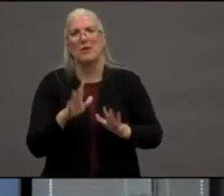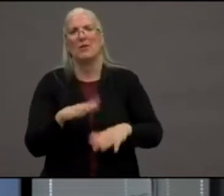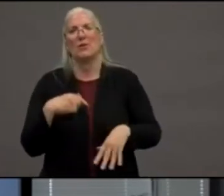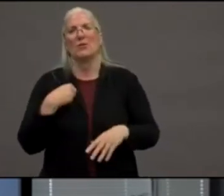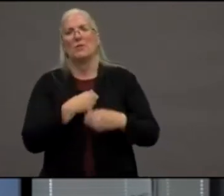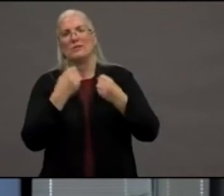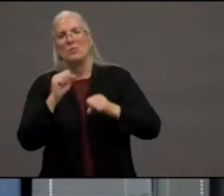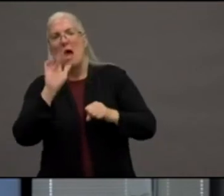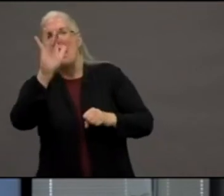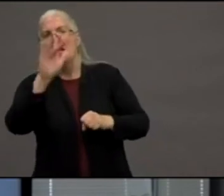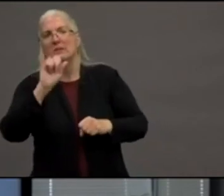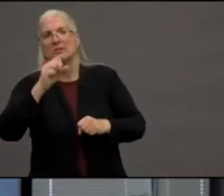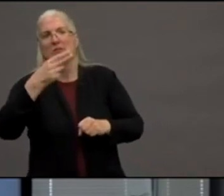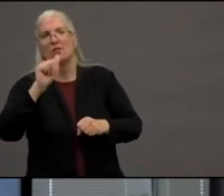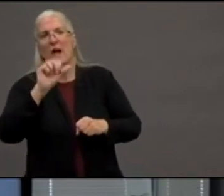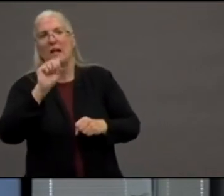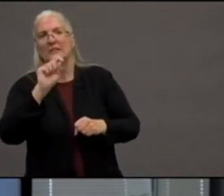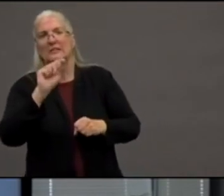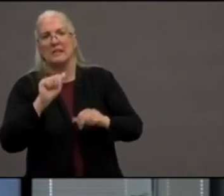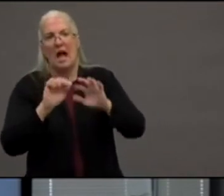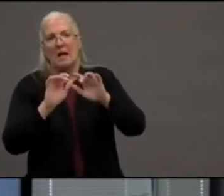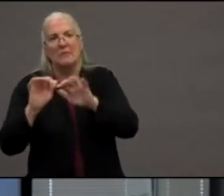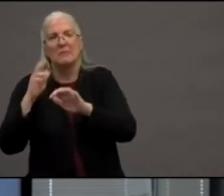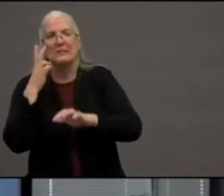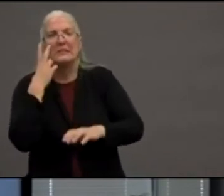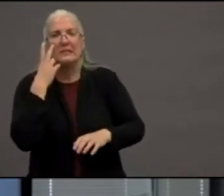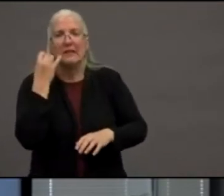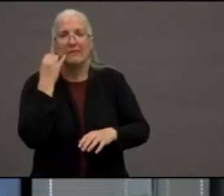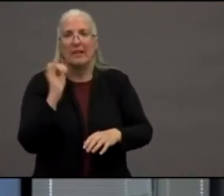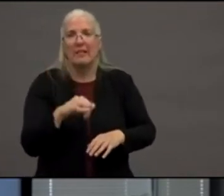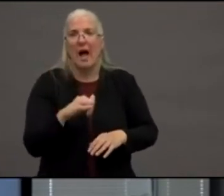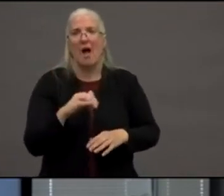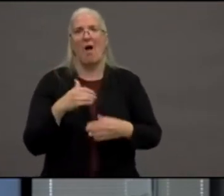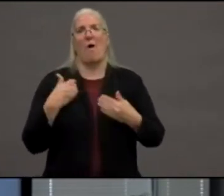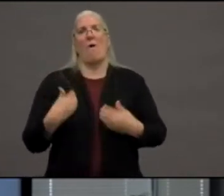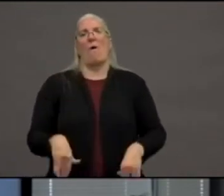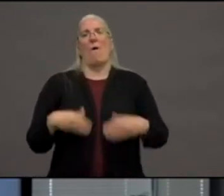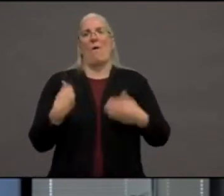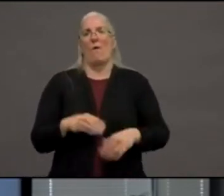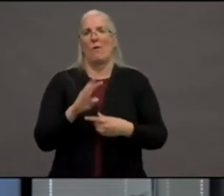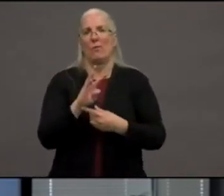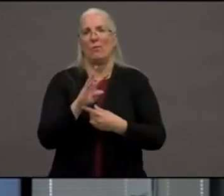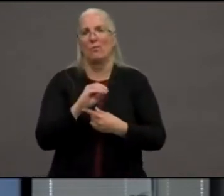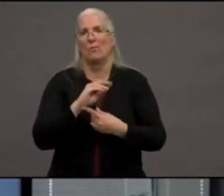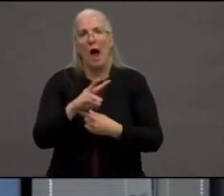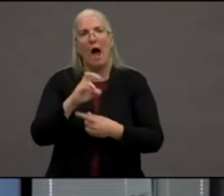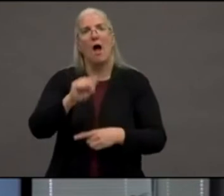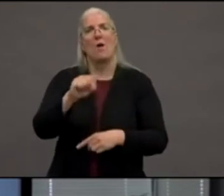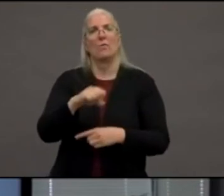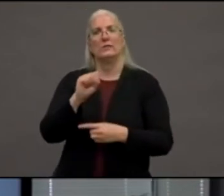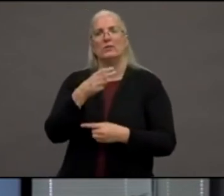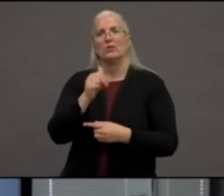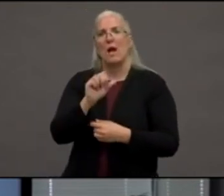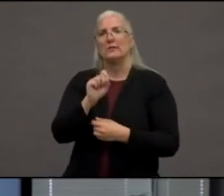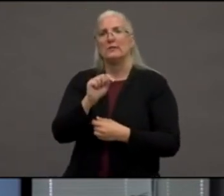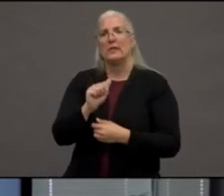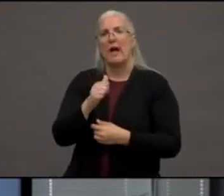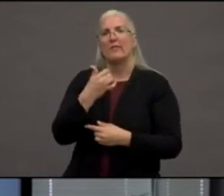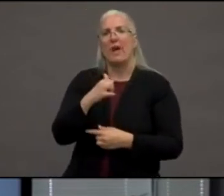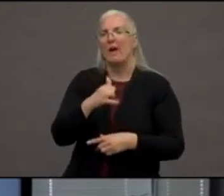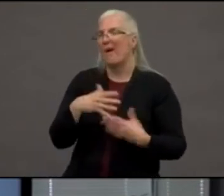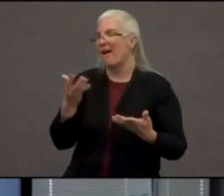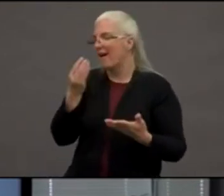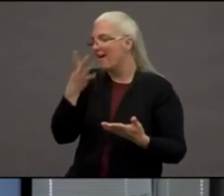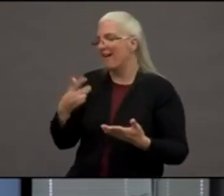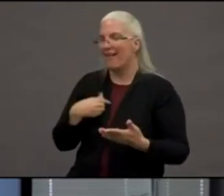SH. There it is. Let's see. Wow, there we go. I know my geography. So moderate.